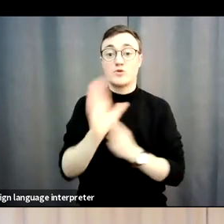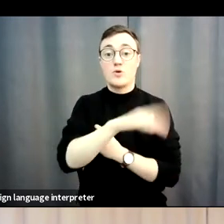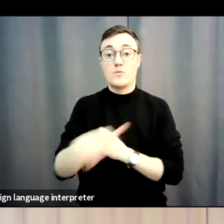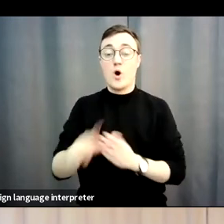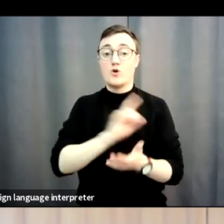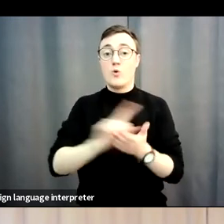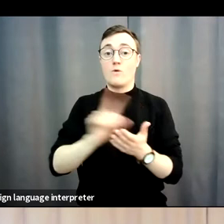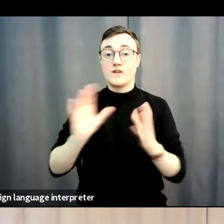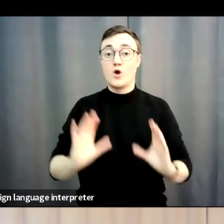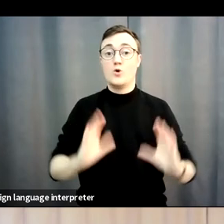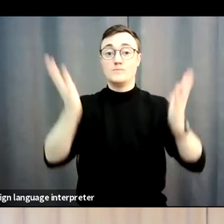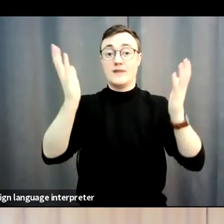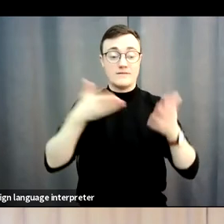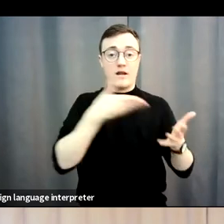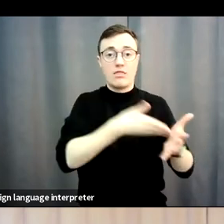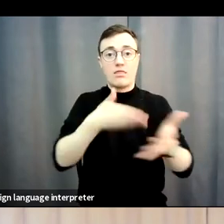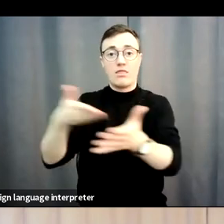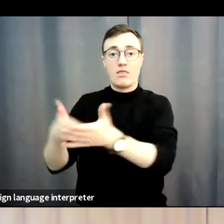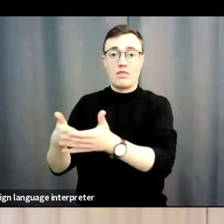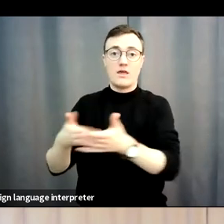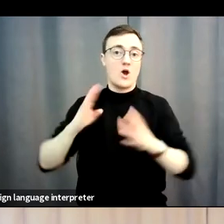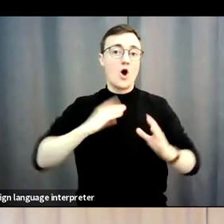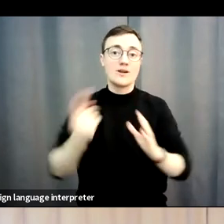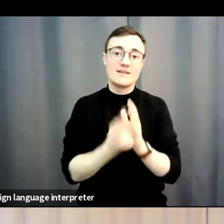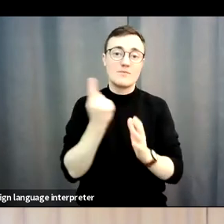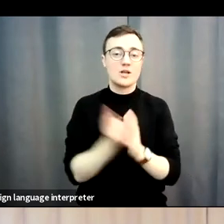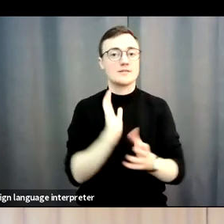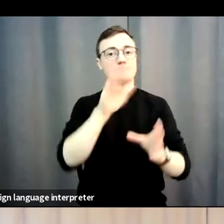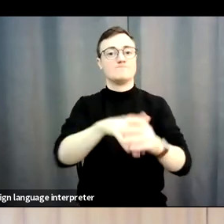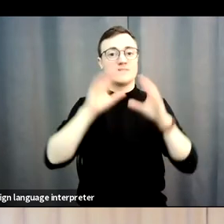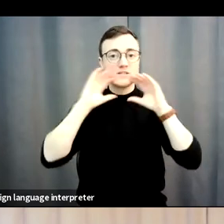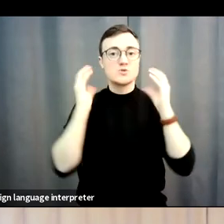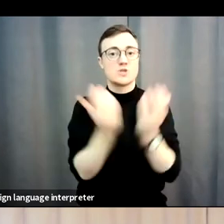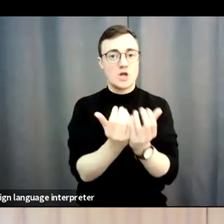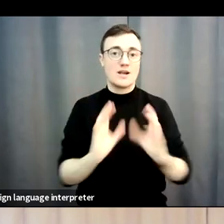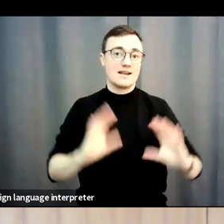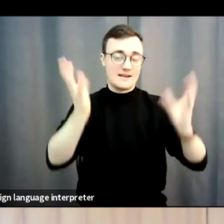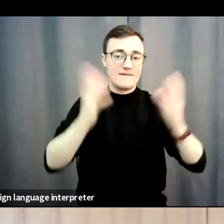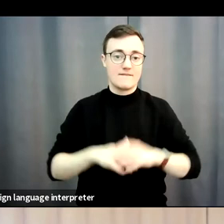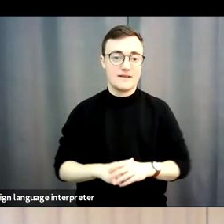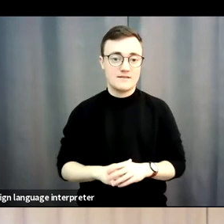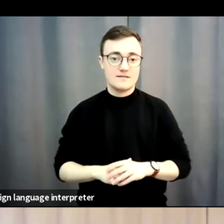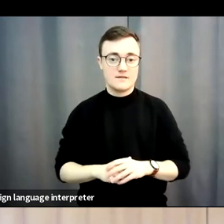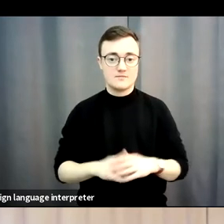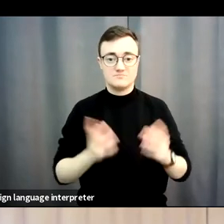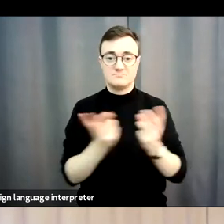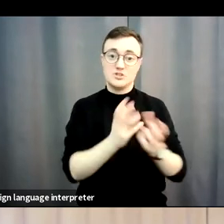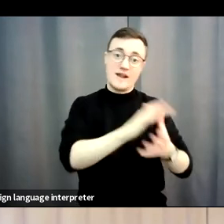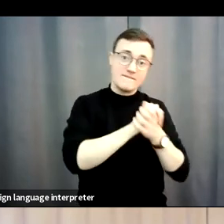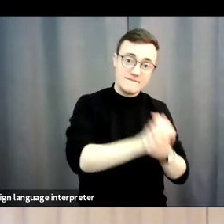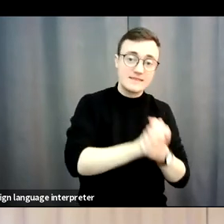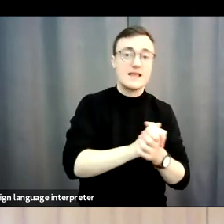less opportunities to take part in social life. They experience being excluded from social life, friends, and